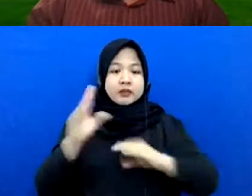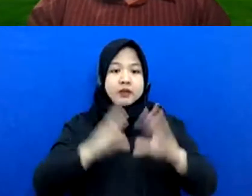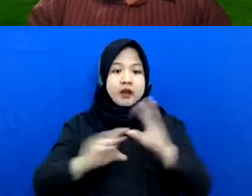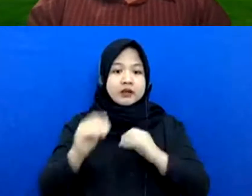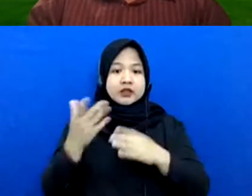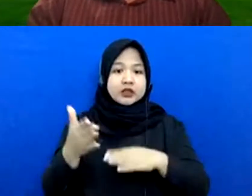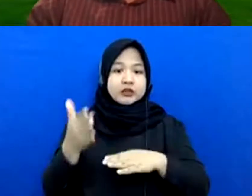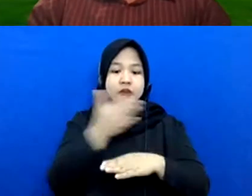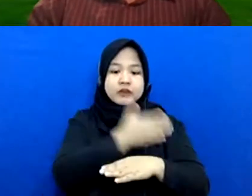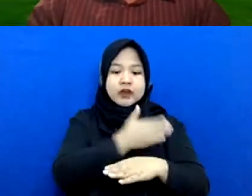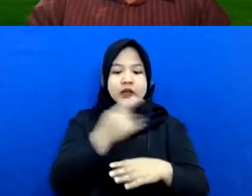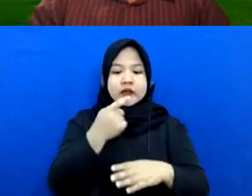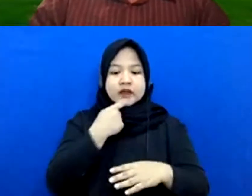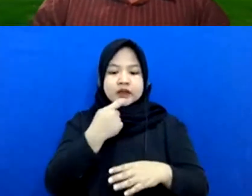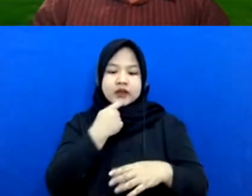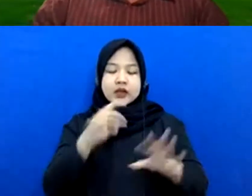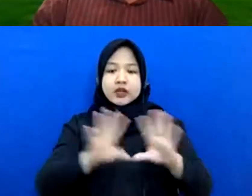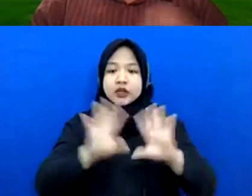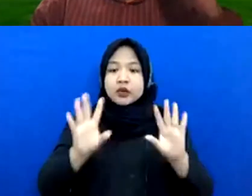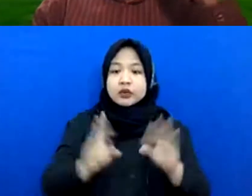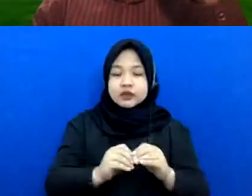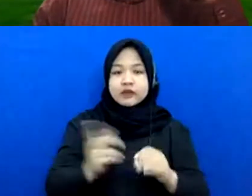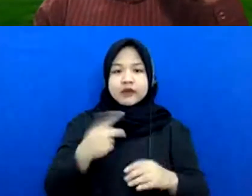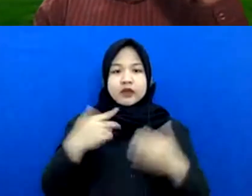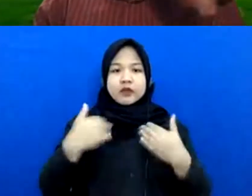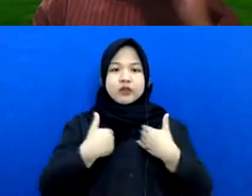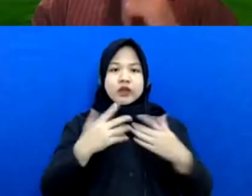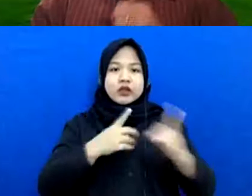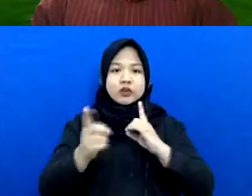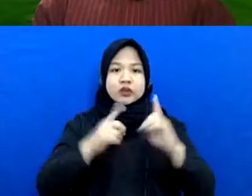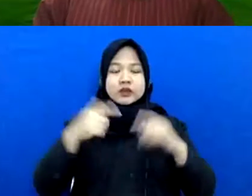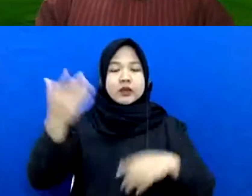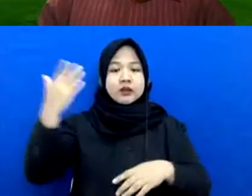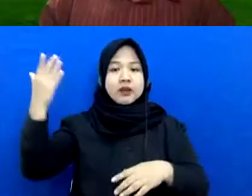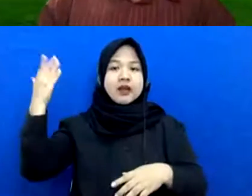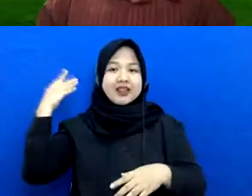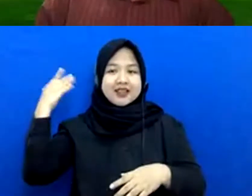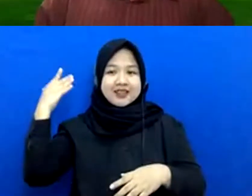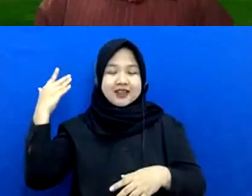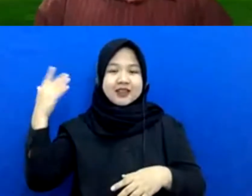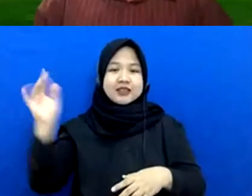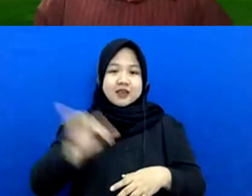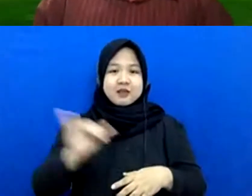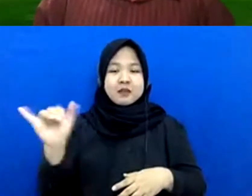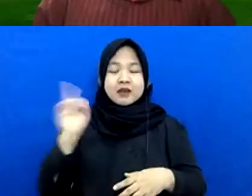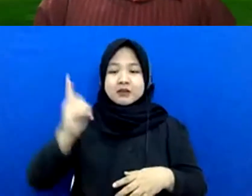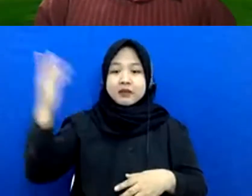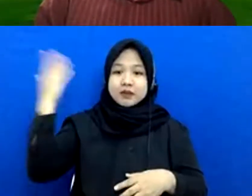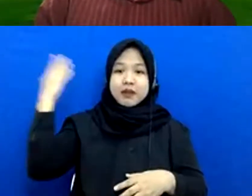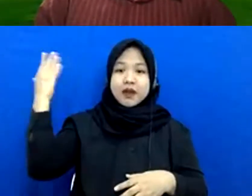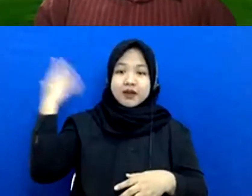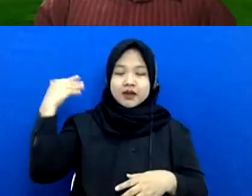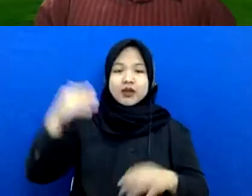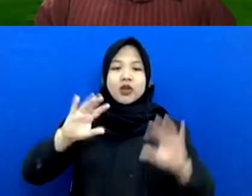beginning, about inclusivity. We had this discussion yesterday as well, because yesterday one of the